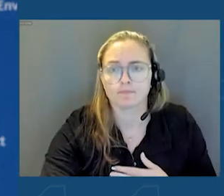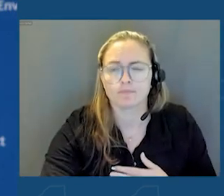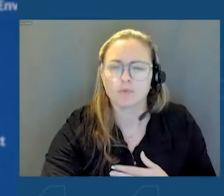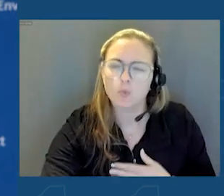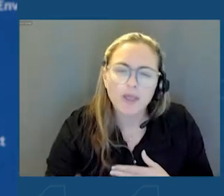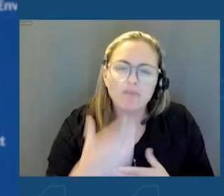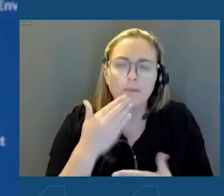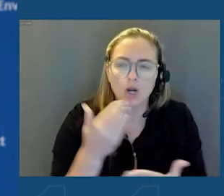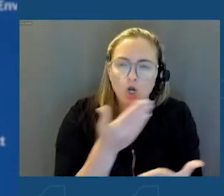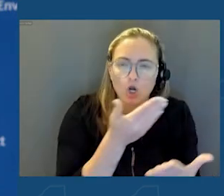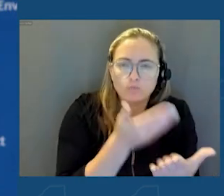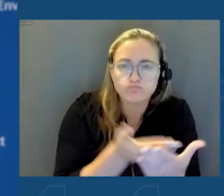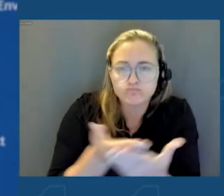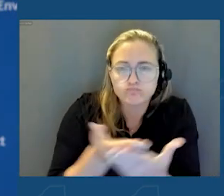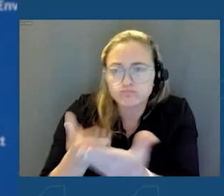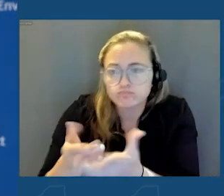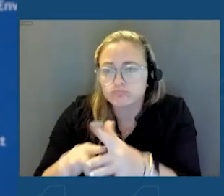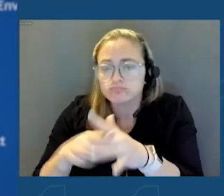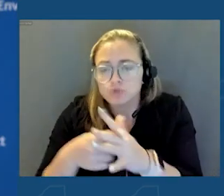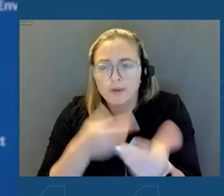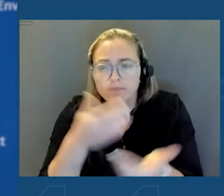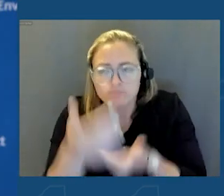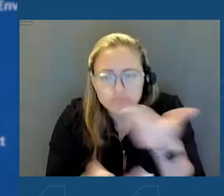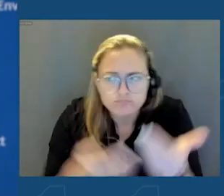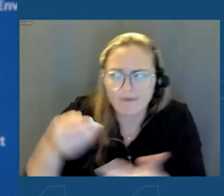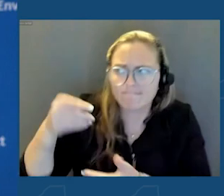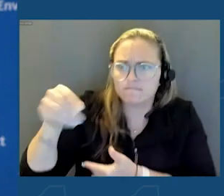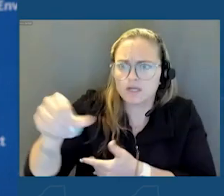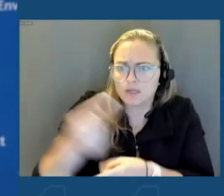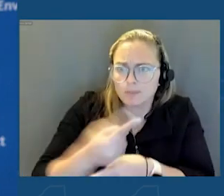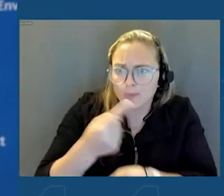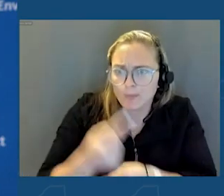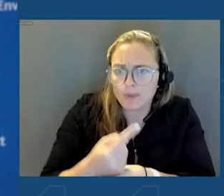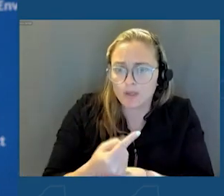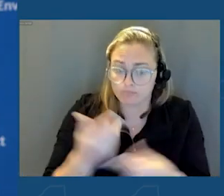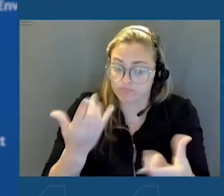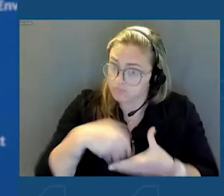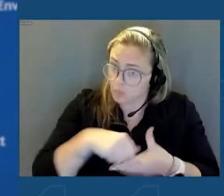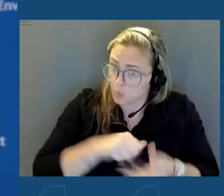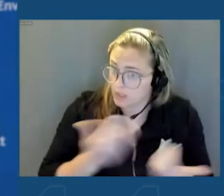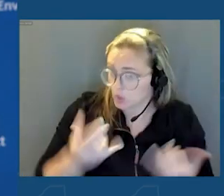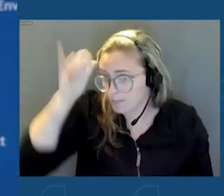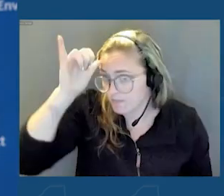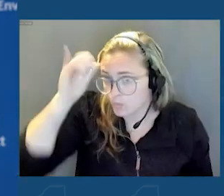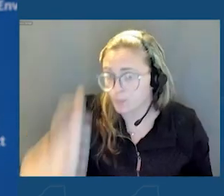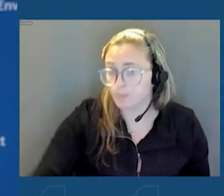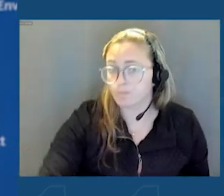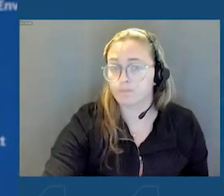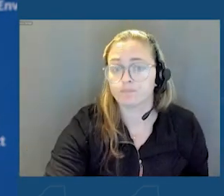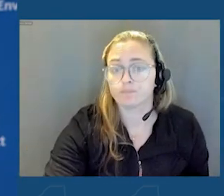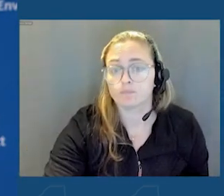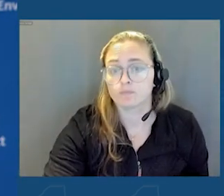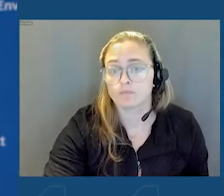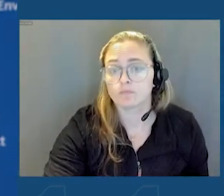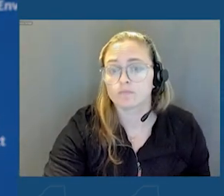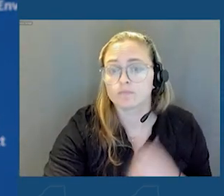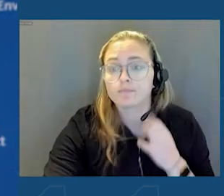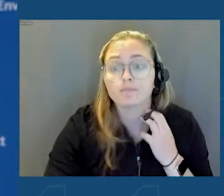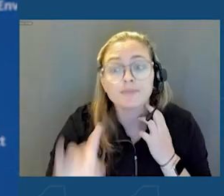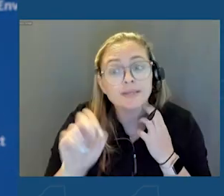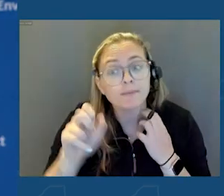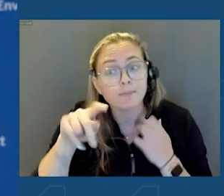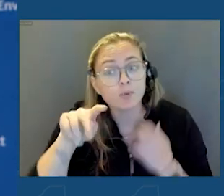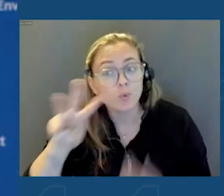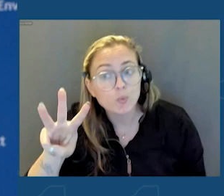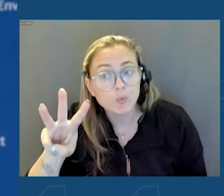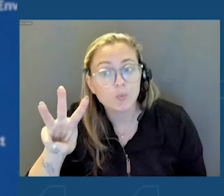projects underway and funded, including right here in the Buffalo region. Think about the village of Depew, rehab sewer lines to